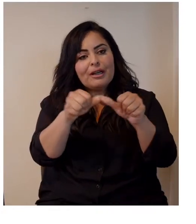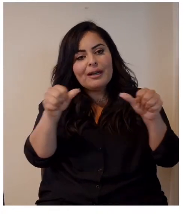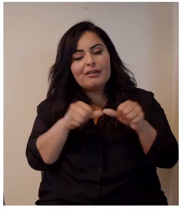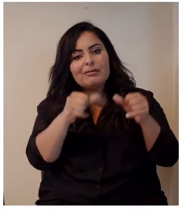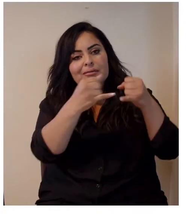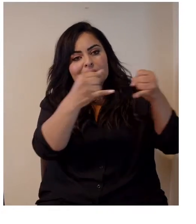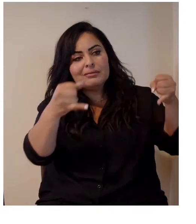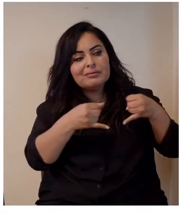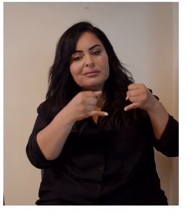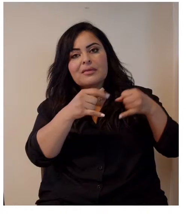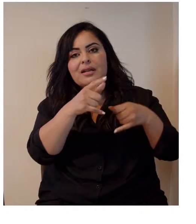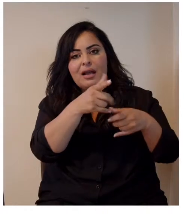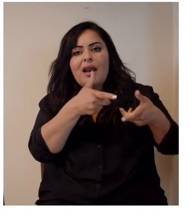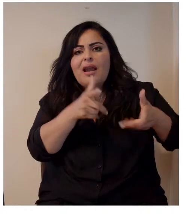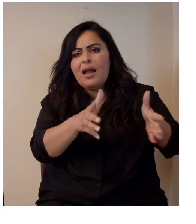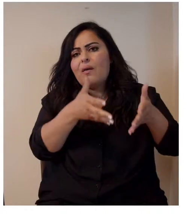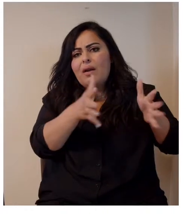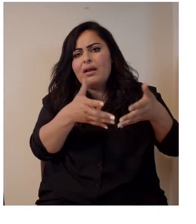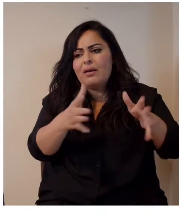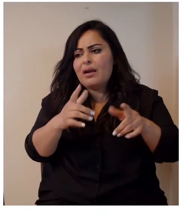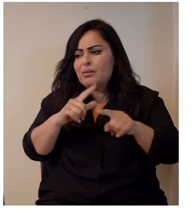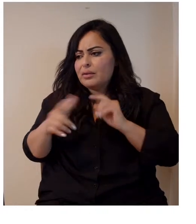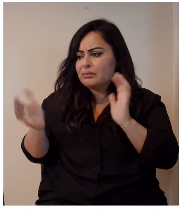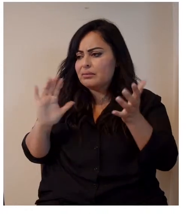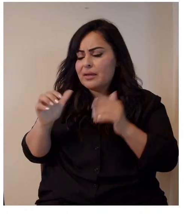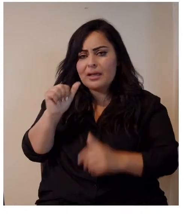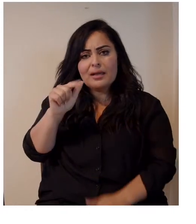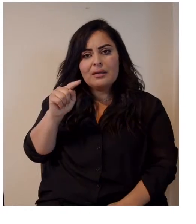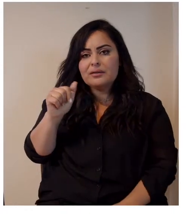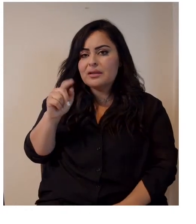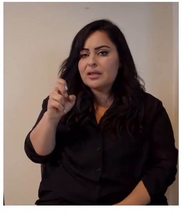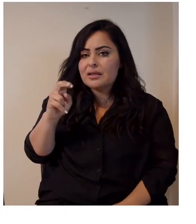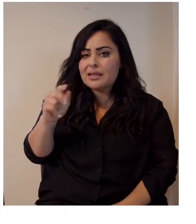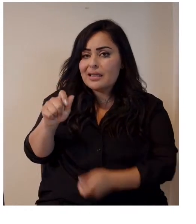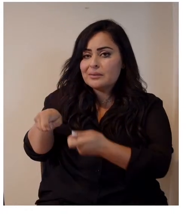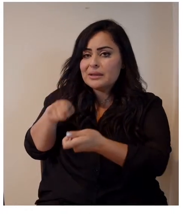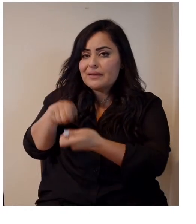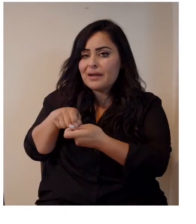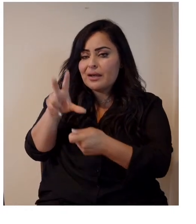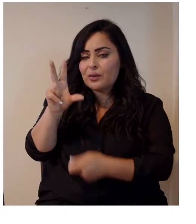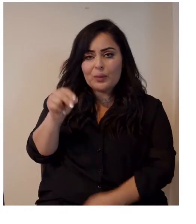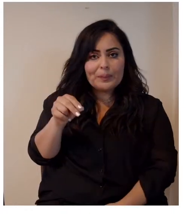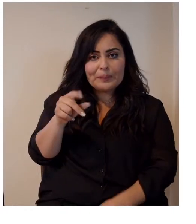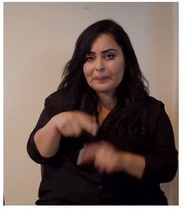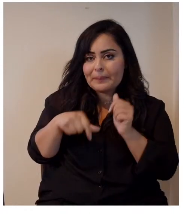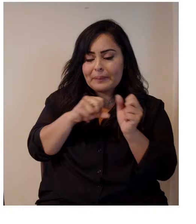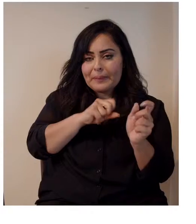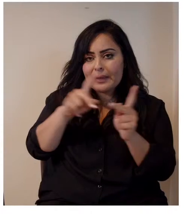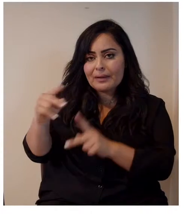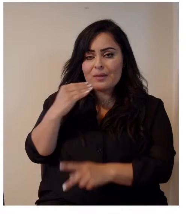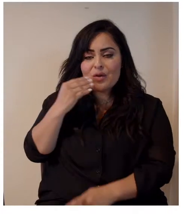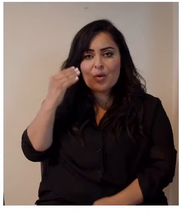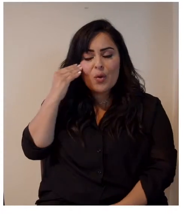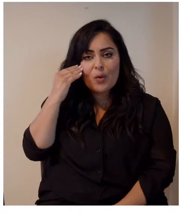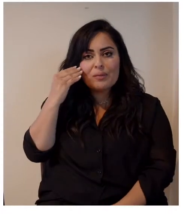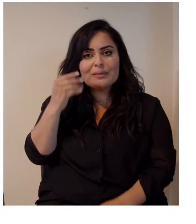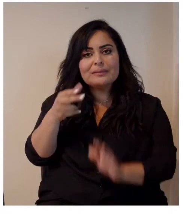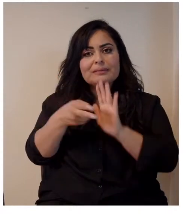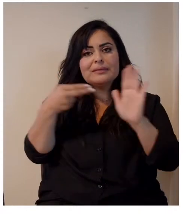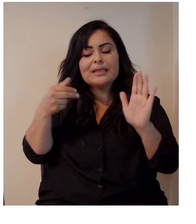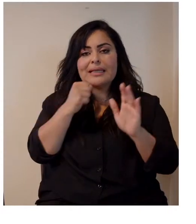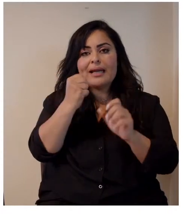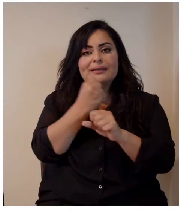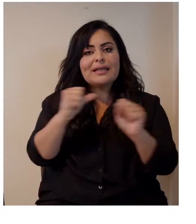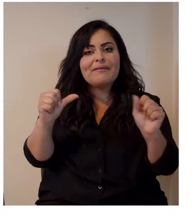be allowing that, but for Altadena specific, we are not. It's just been deemed an unsafe